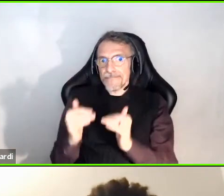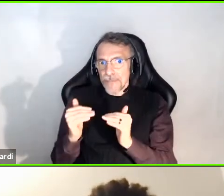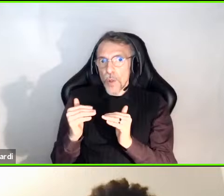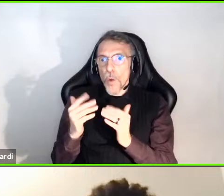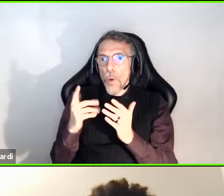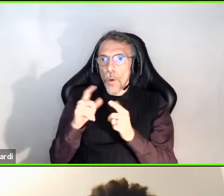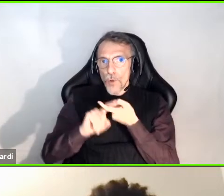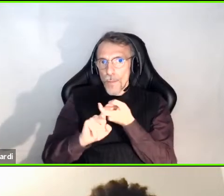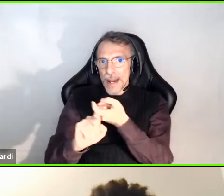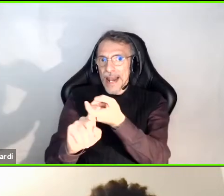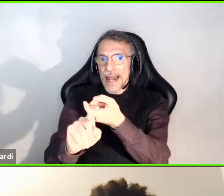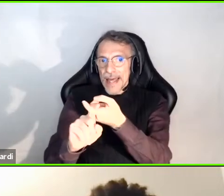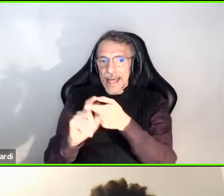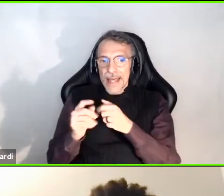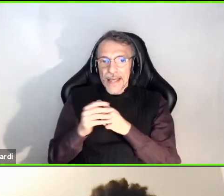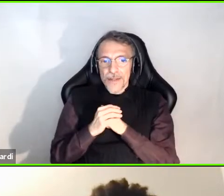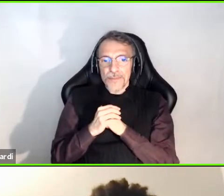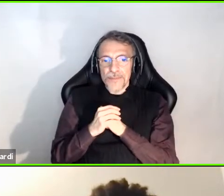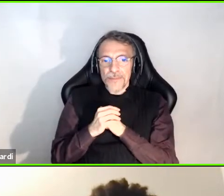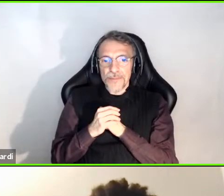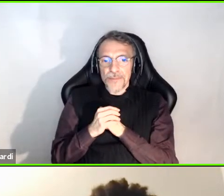permanently.